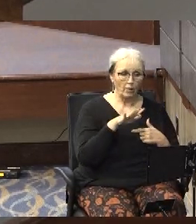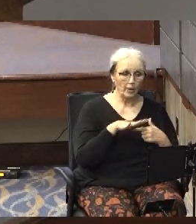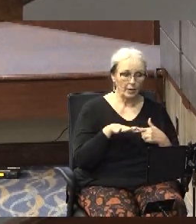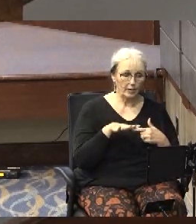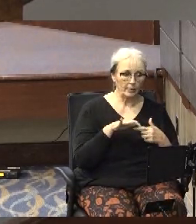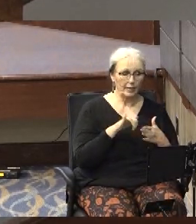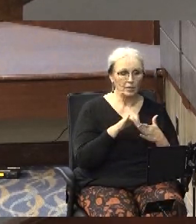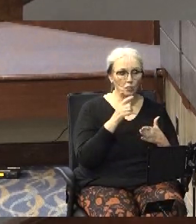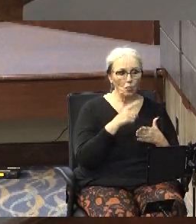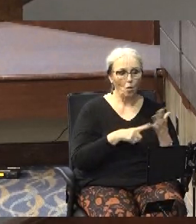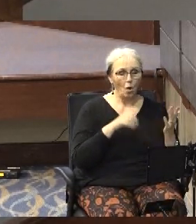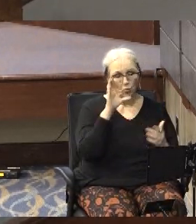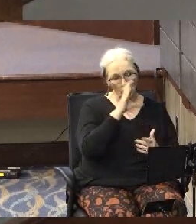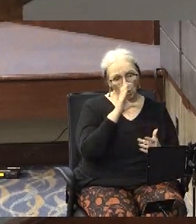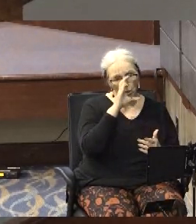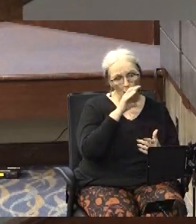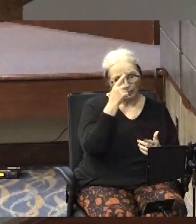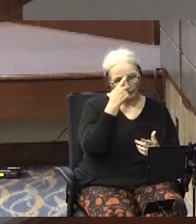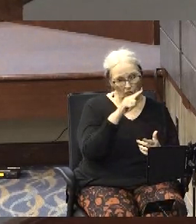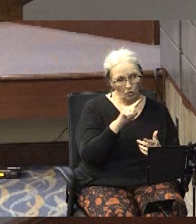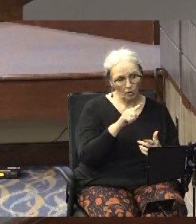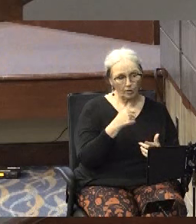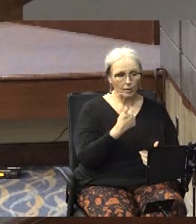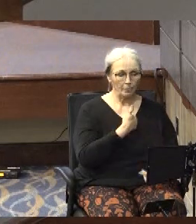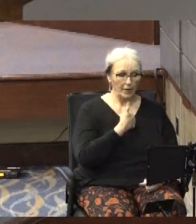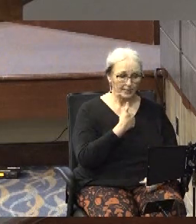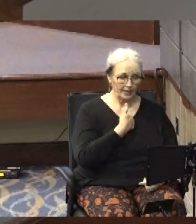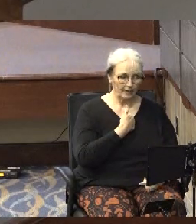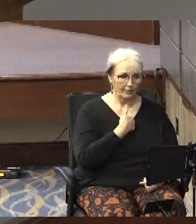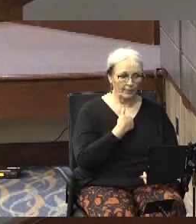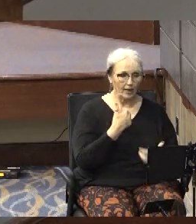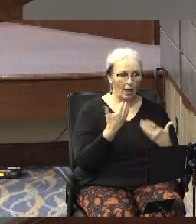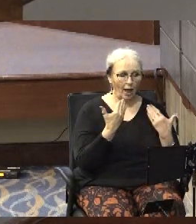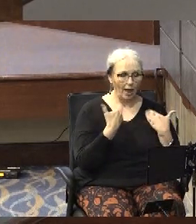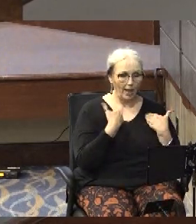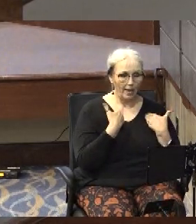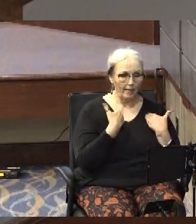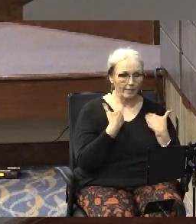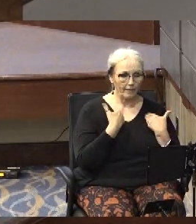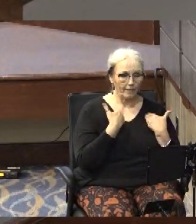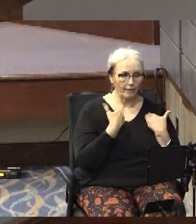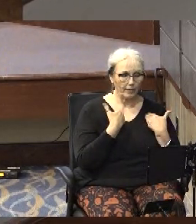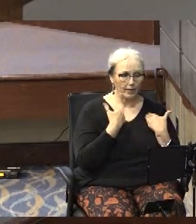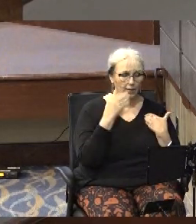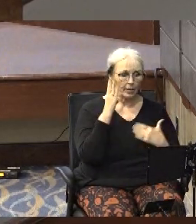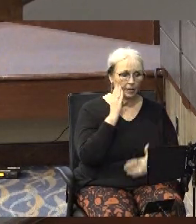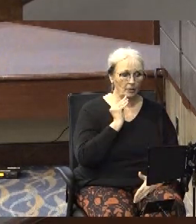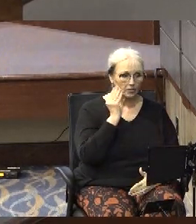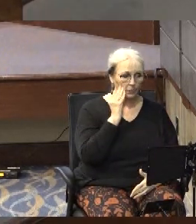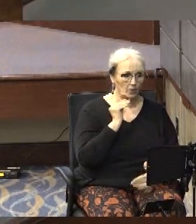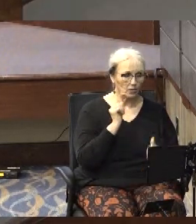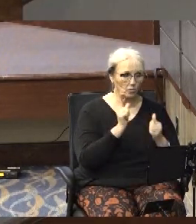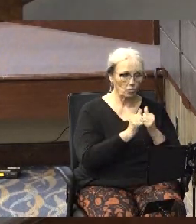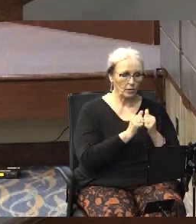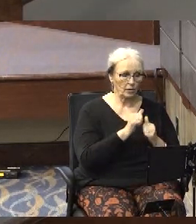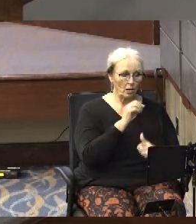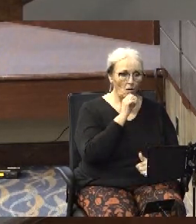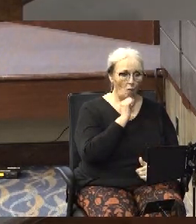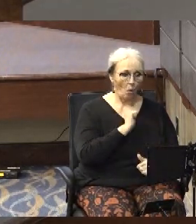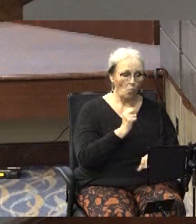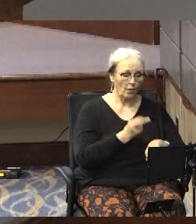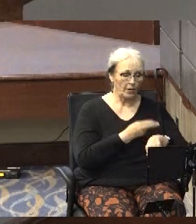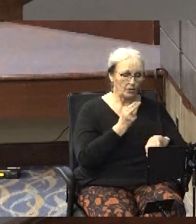what we look for. And I've personally had an experience with an old